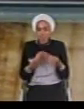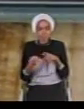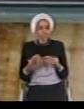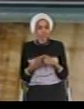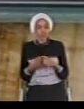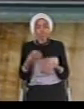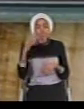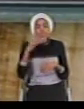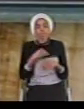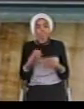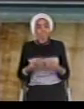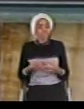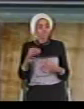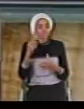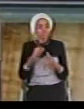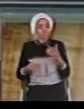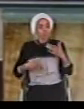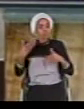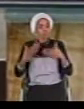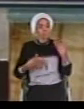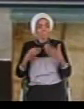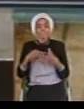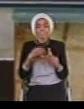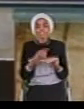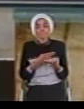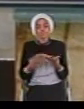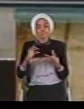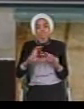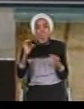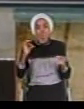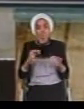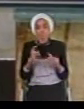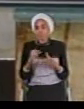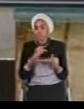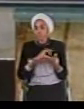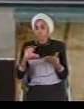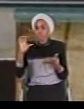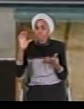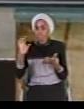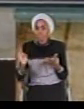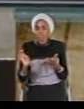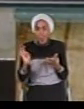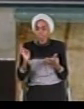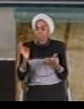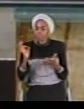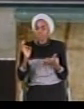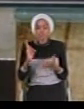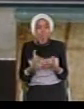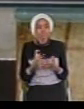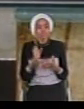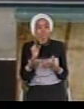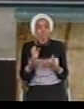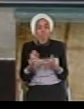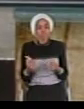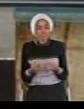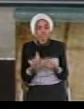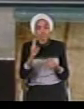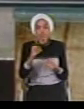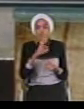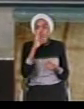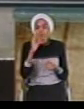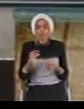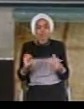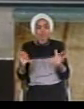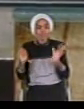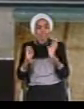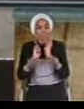the Holy Ghost. Look at verse 7. It says, so that ye were examples to all that believe